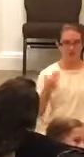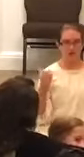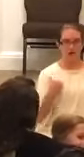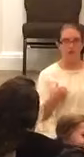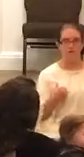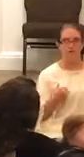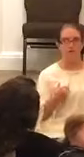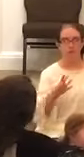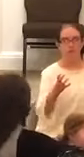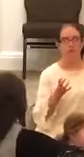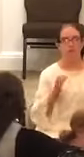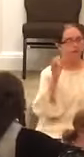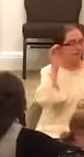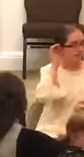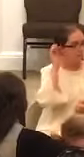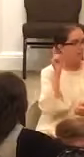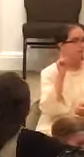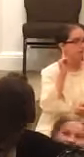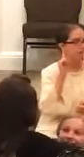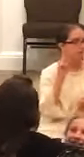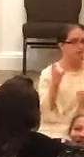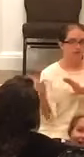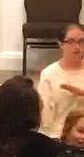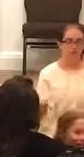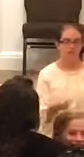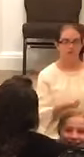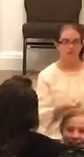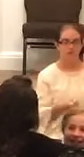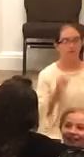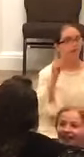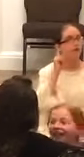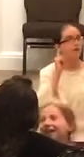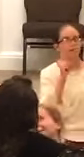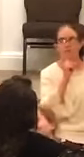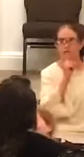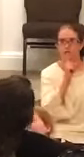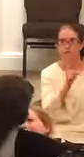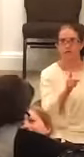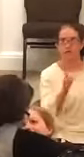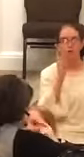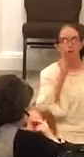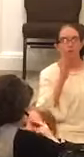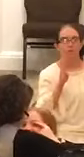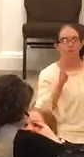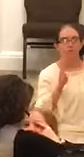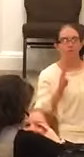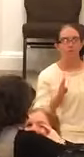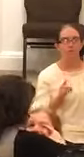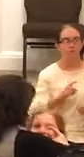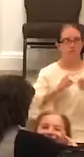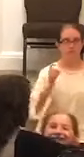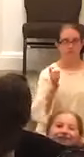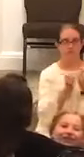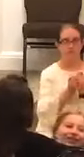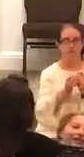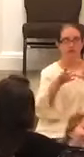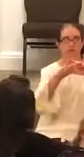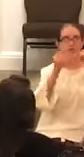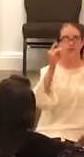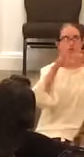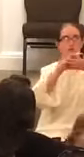having itching ears. And they shall turn away their ears from the truth, and shall be turned unto